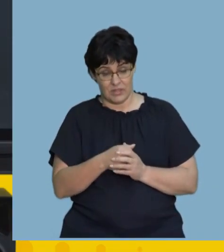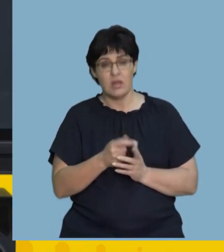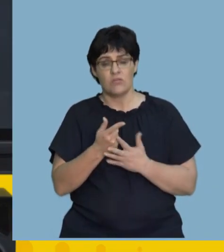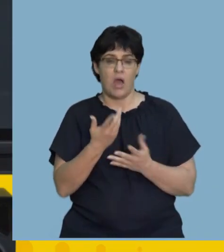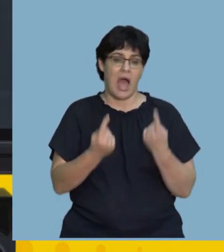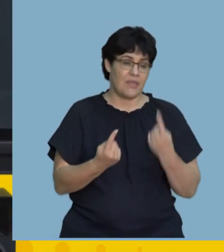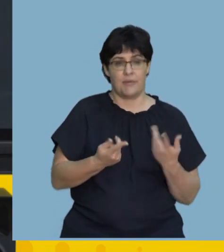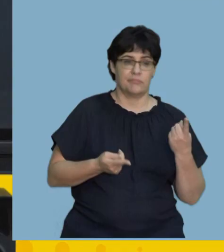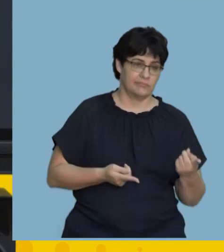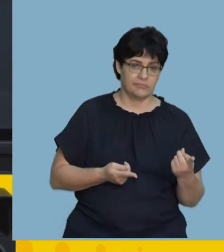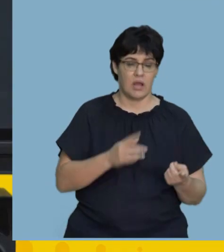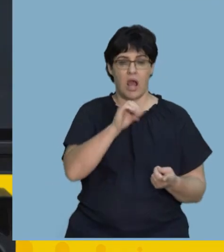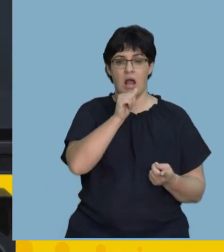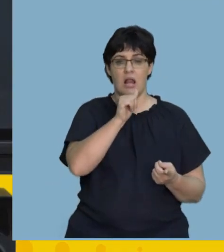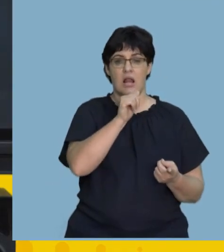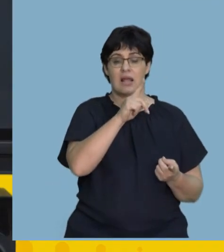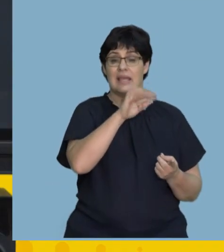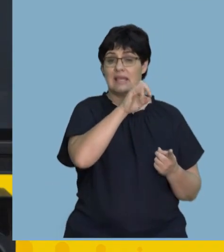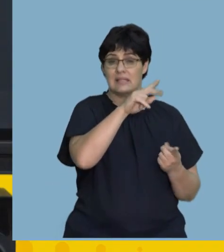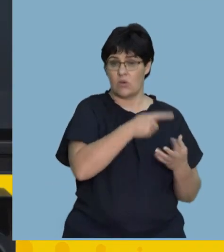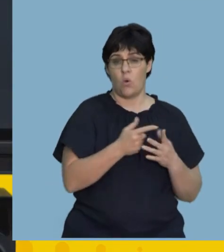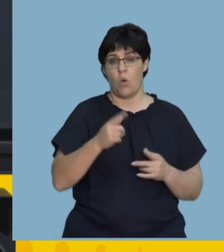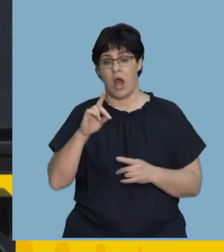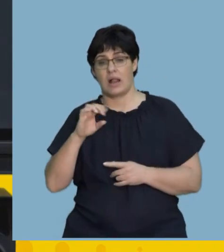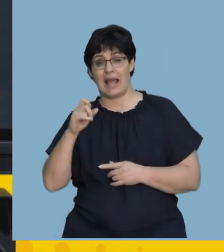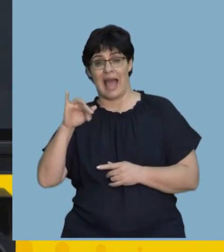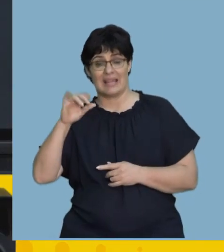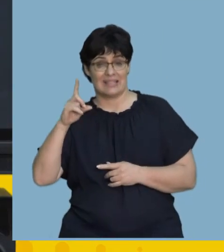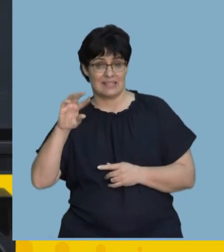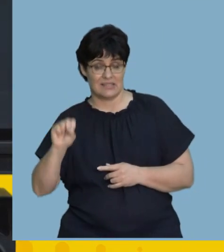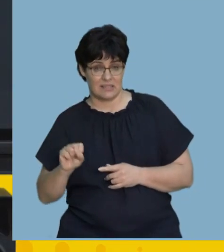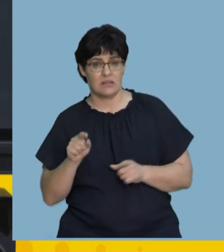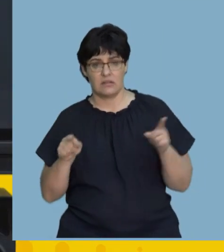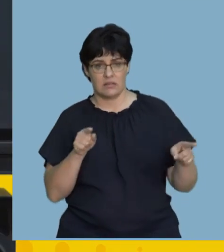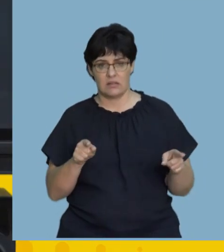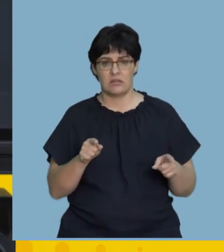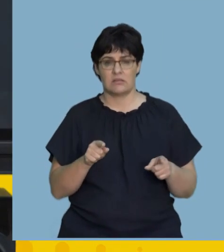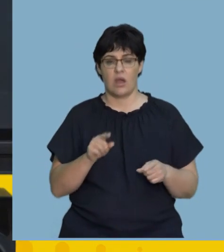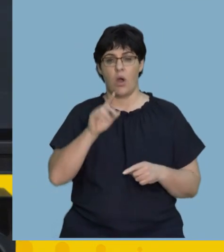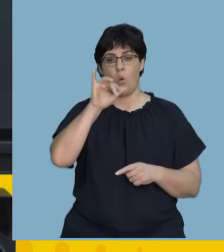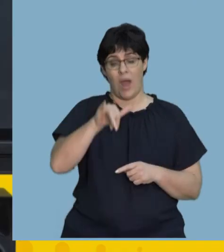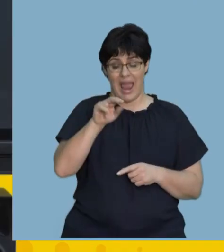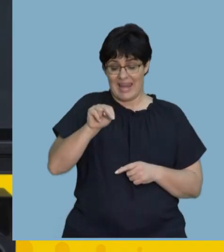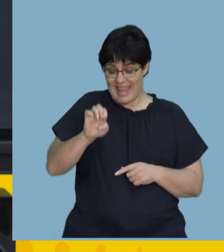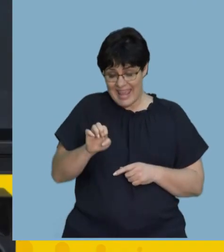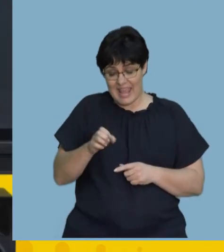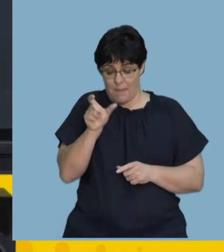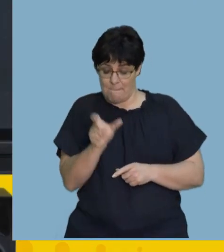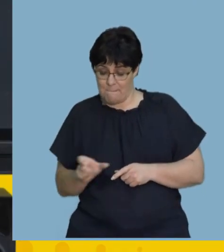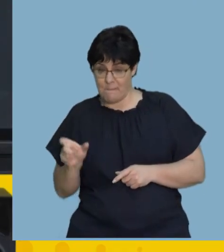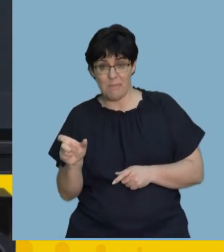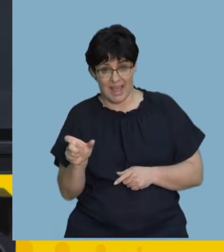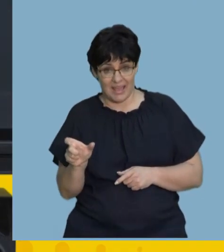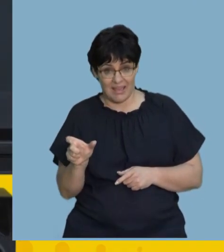be, alkenes or alkynes, but in this case, it's YNE as the suffix that is given in the name